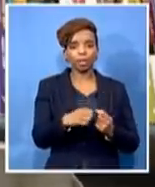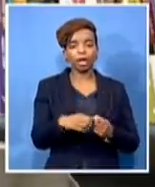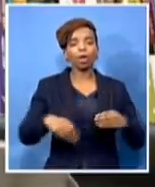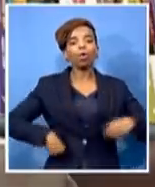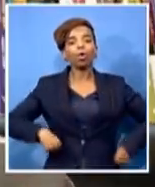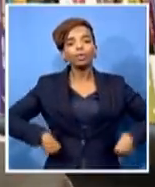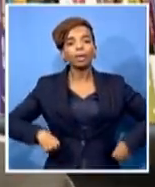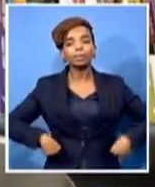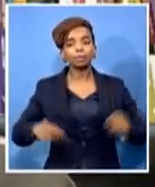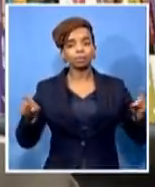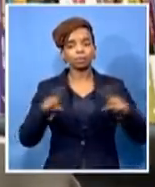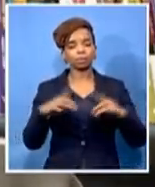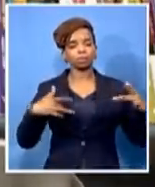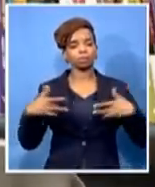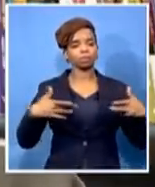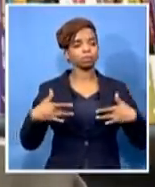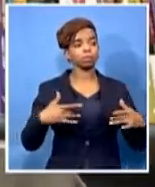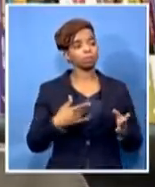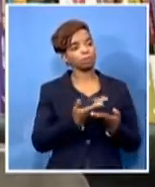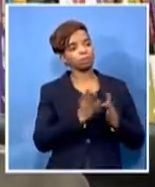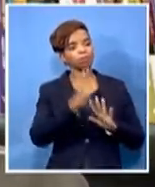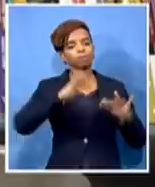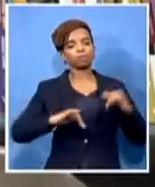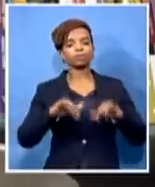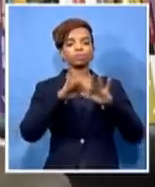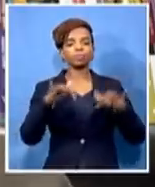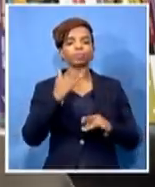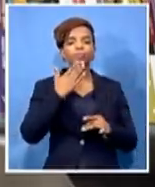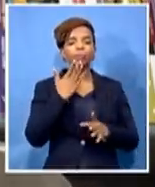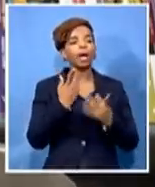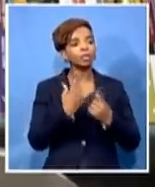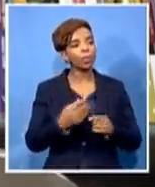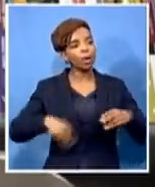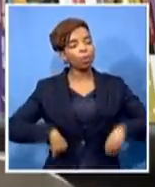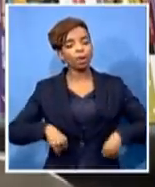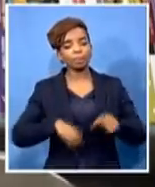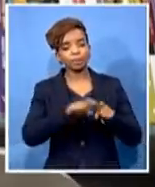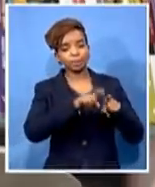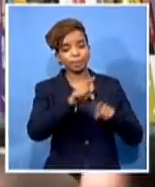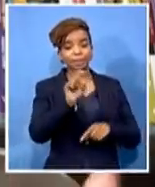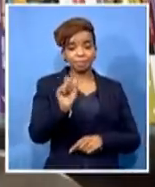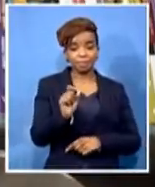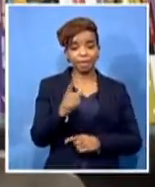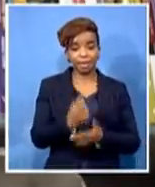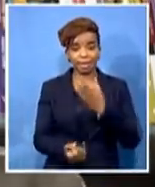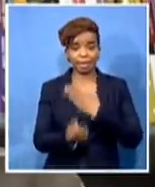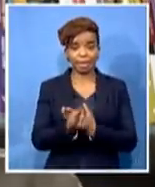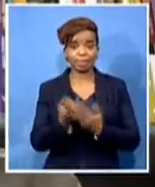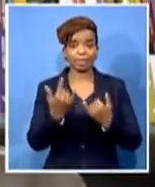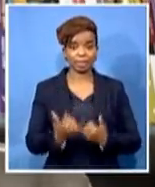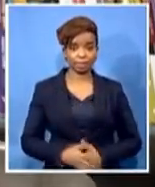corrupt, there is nothing that is actually happening in terms of dealing with those people. But also at the same